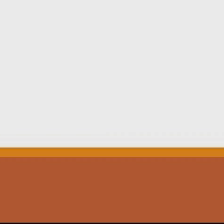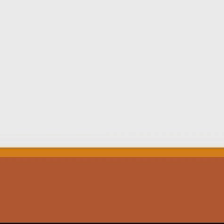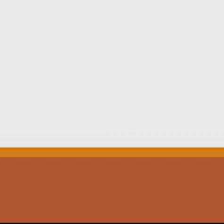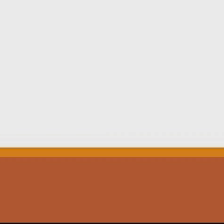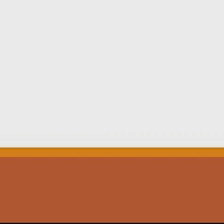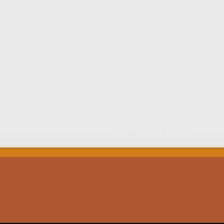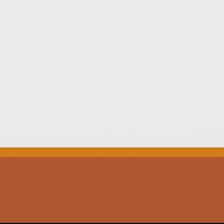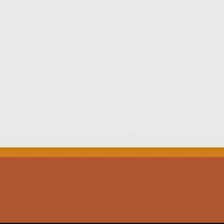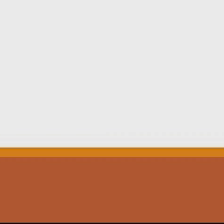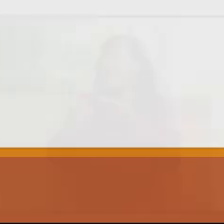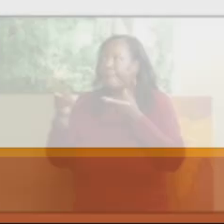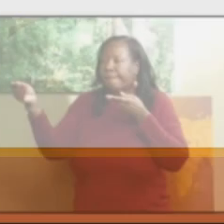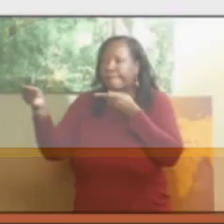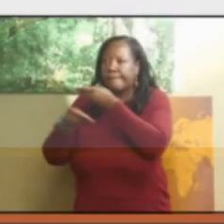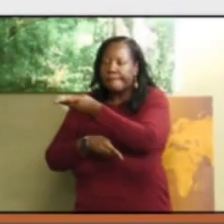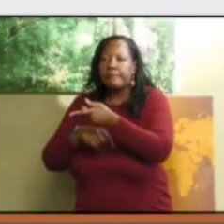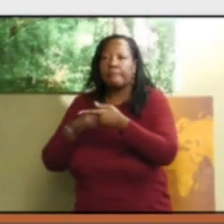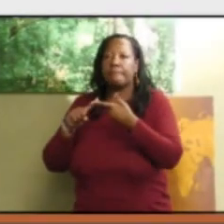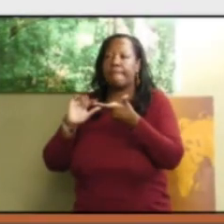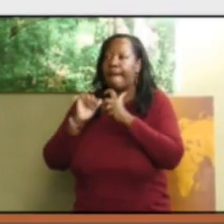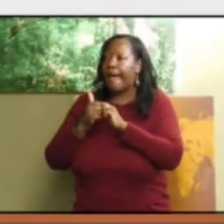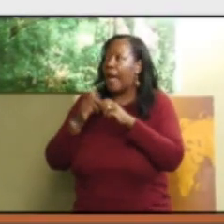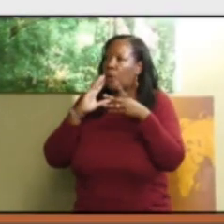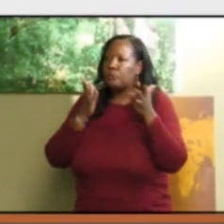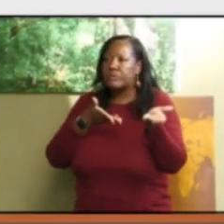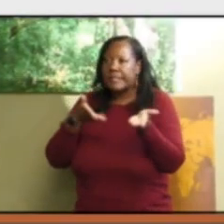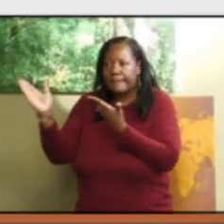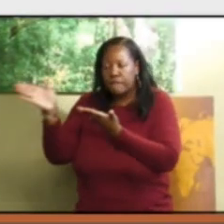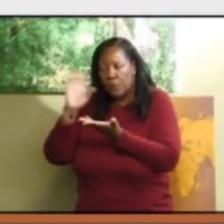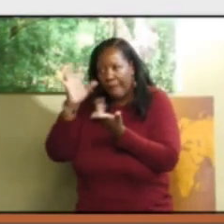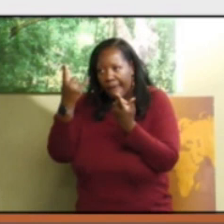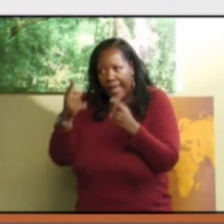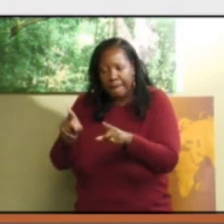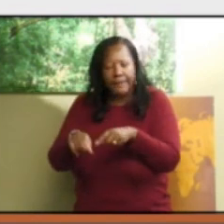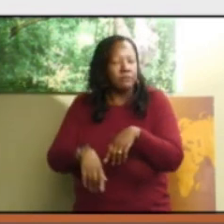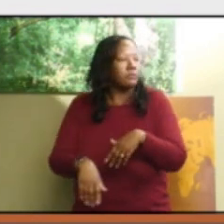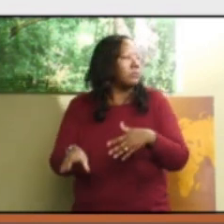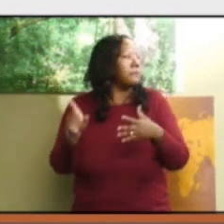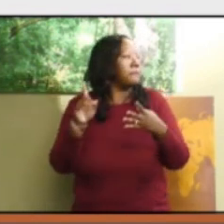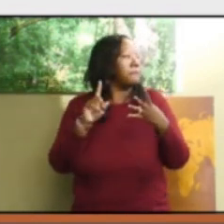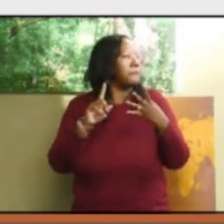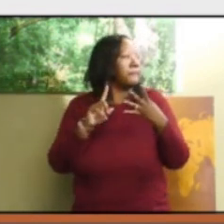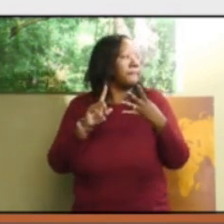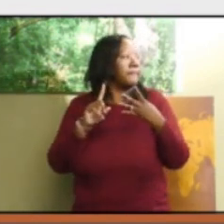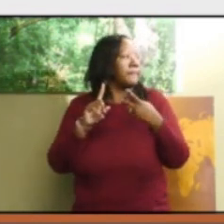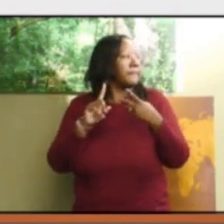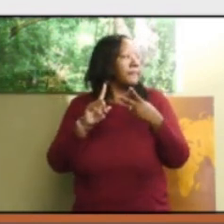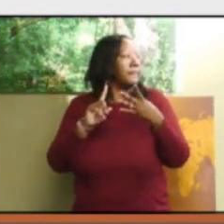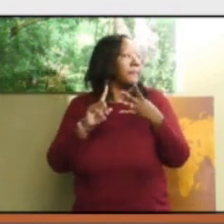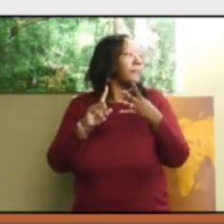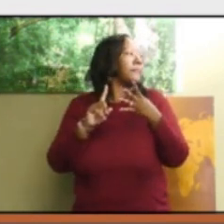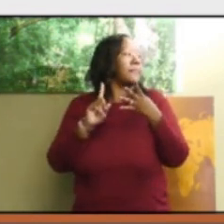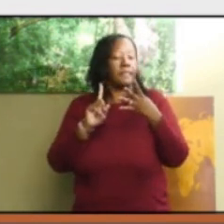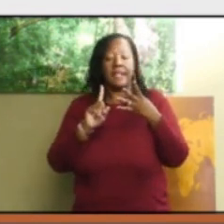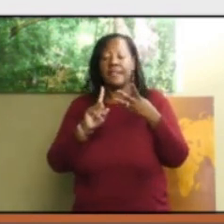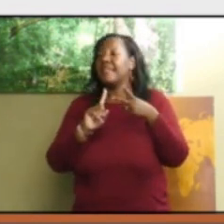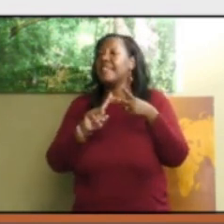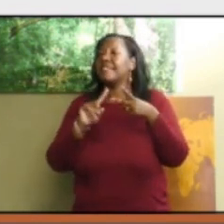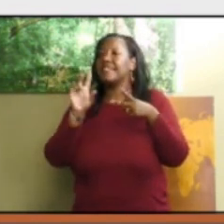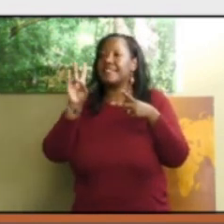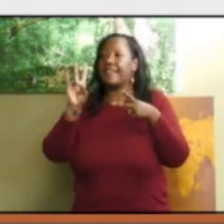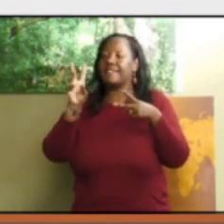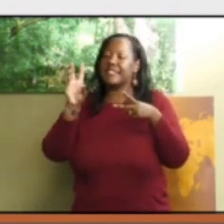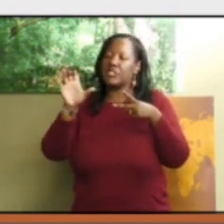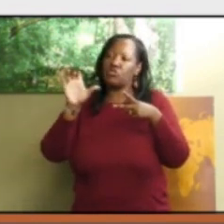status, the deliverables, all of that. The 7600 serves as the order requirements and the